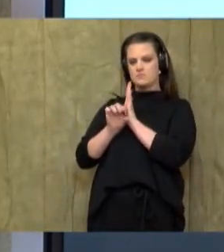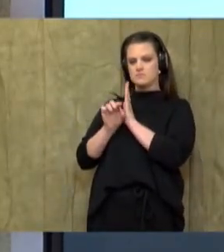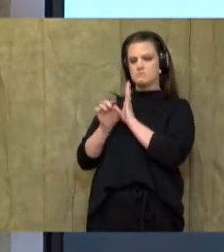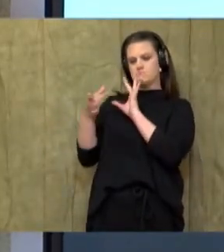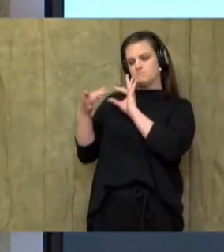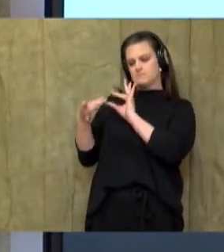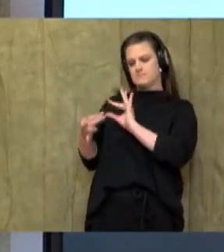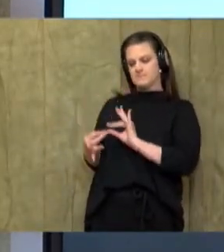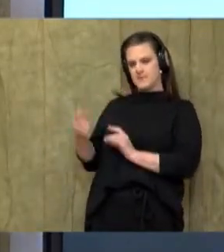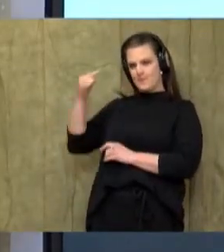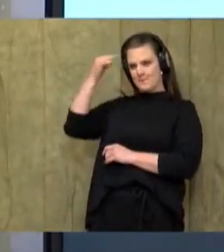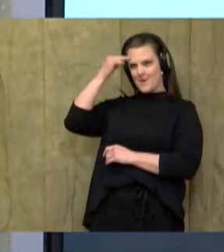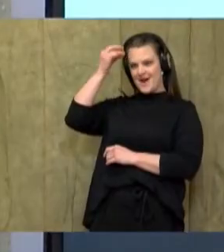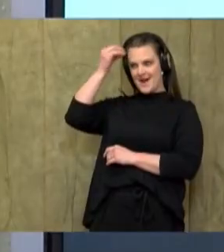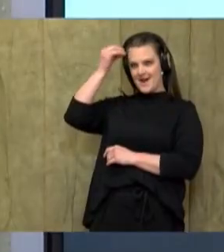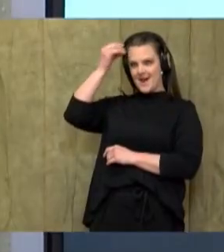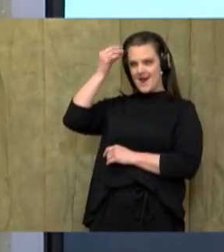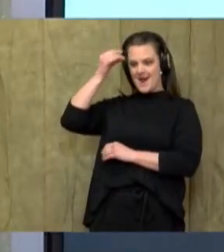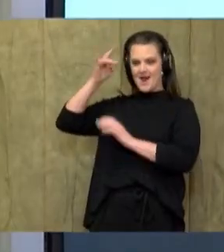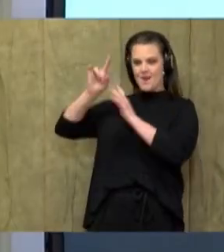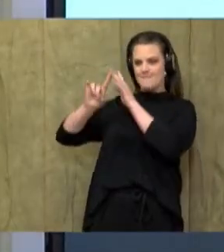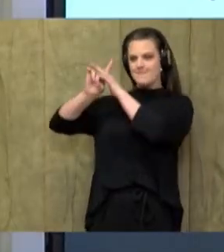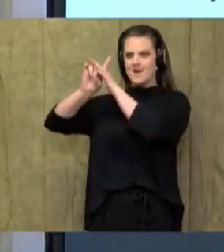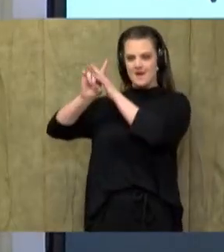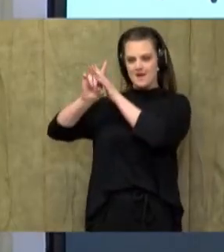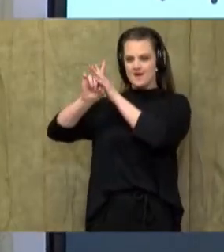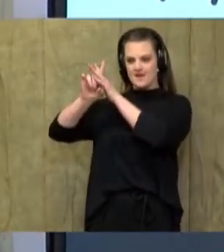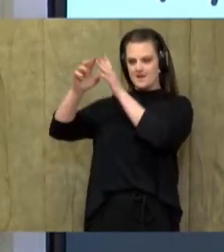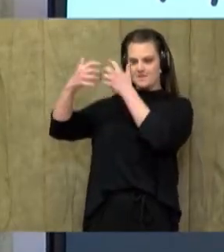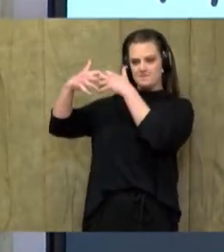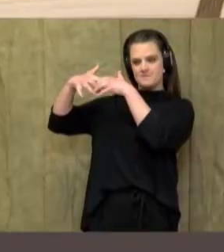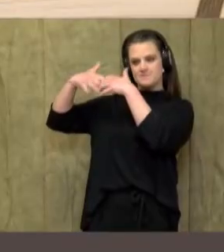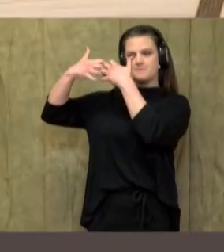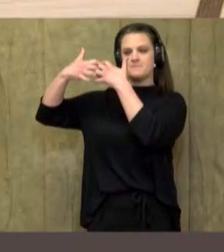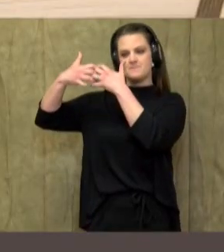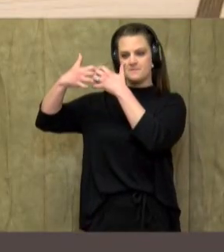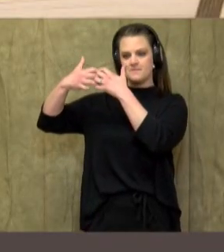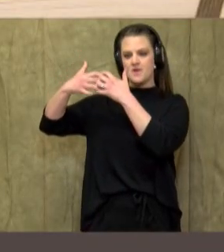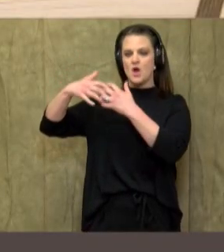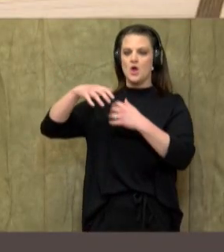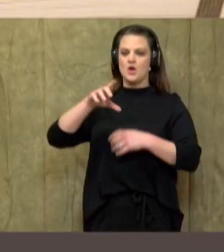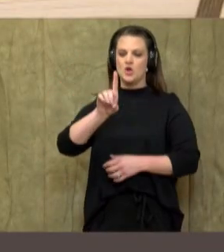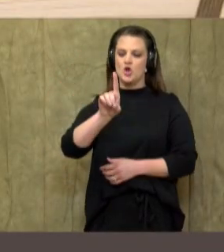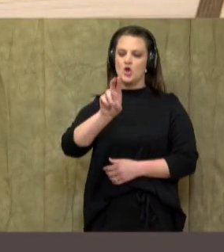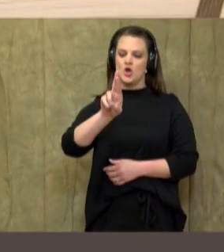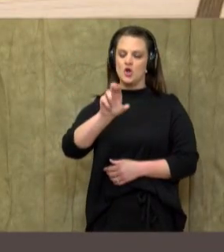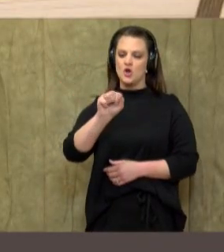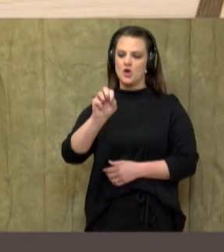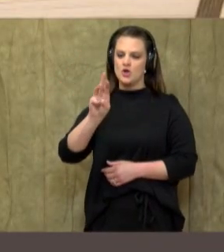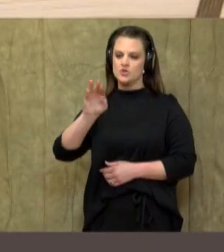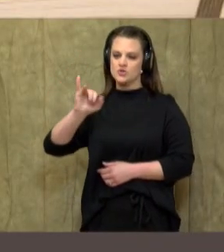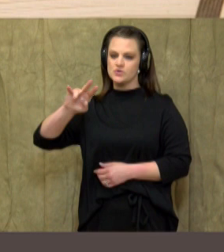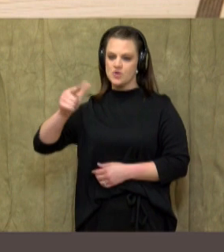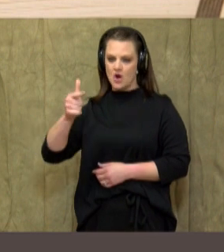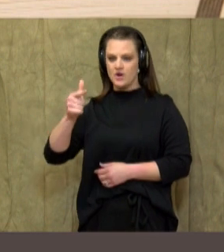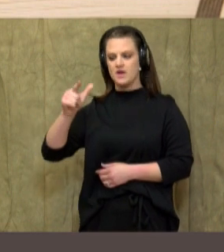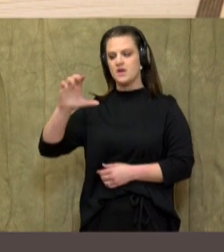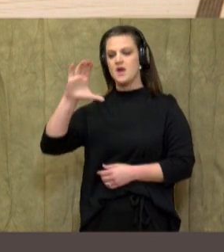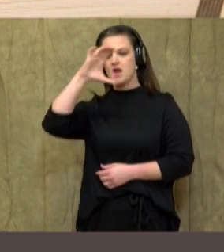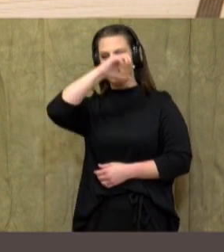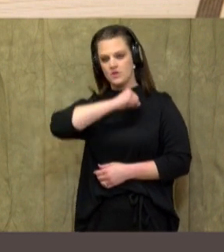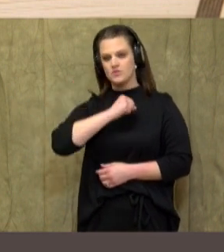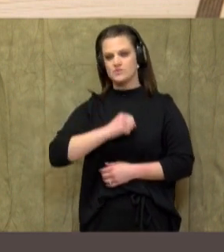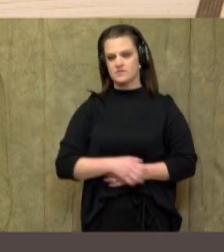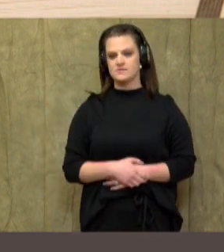kind of tickle your brain a little bit or activate your brain on drawing conclusions or making inferences.